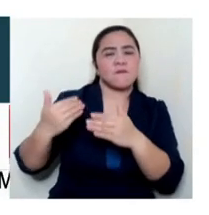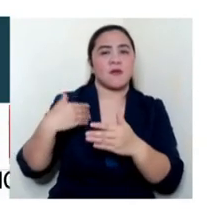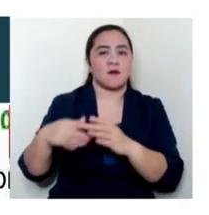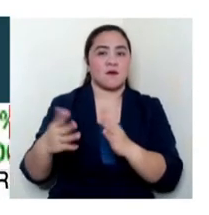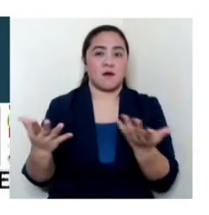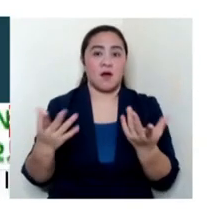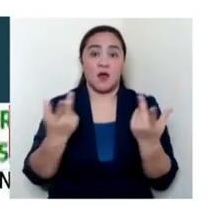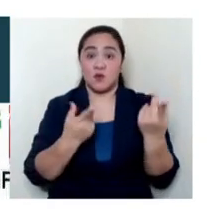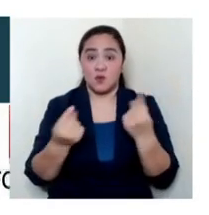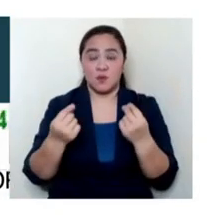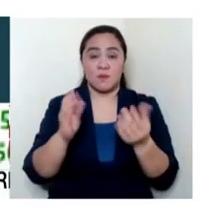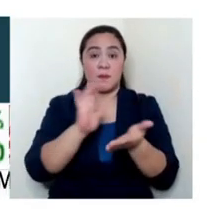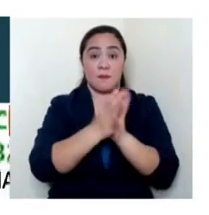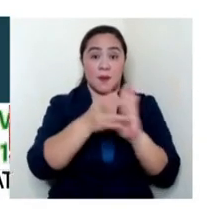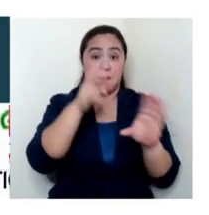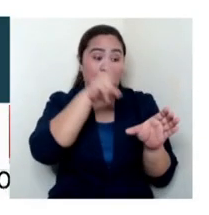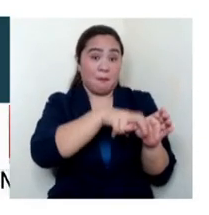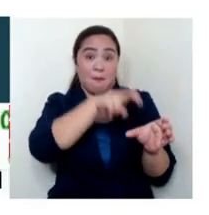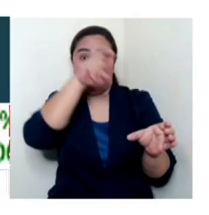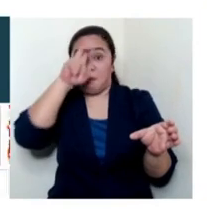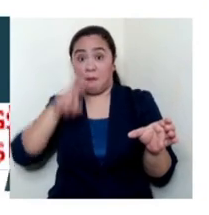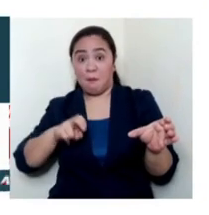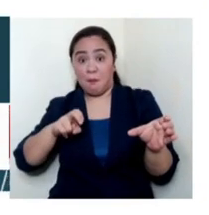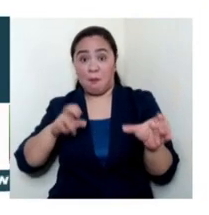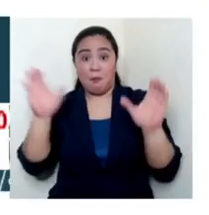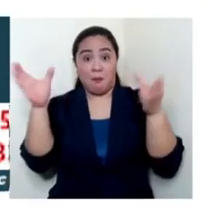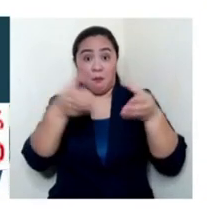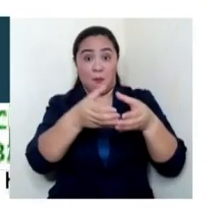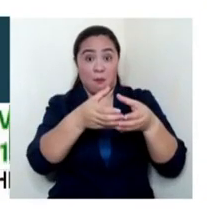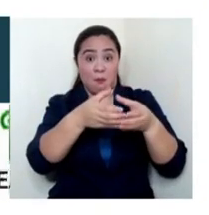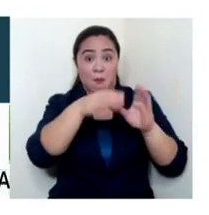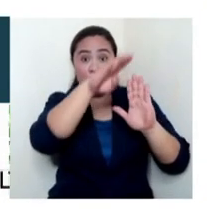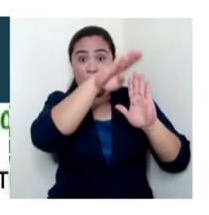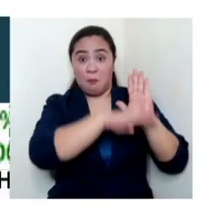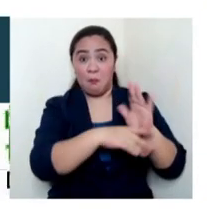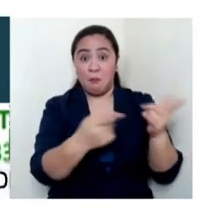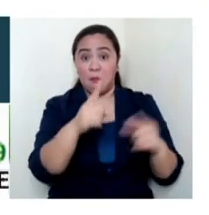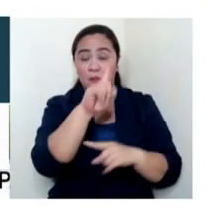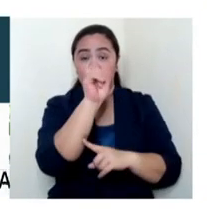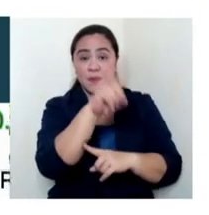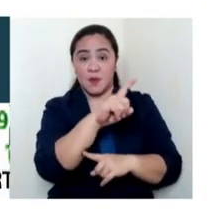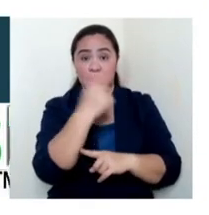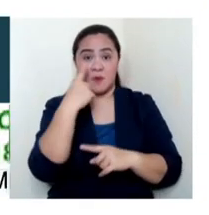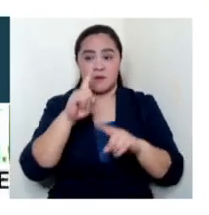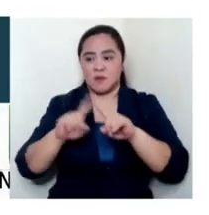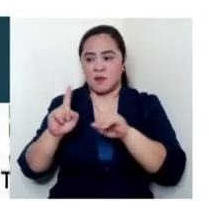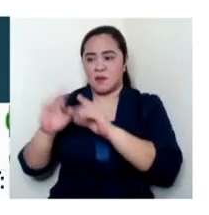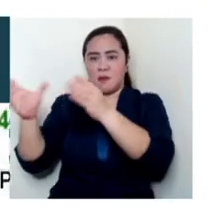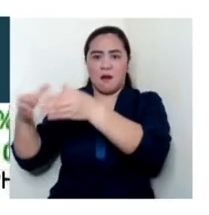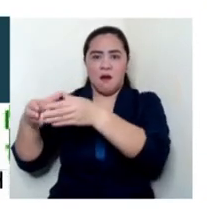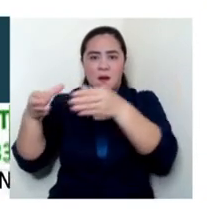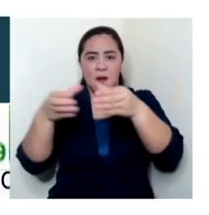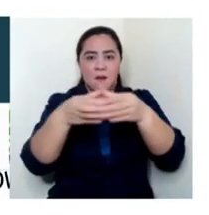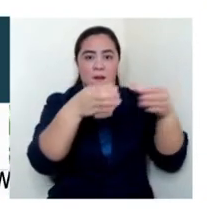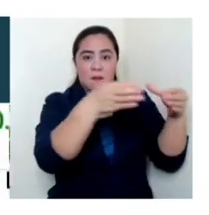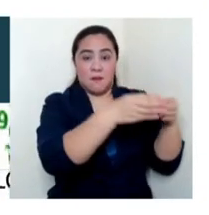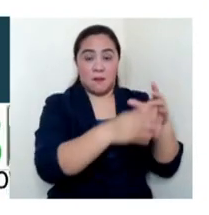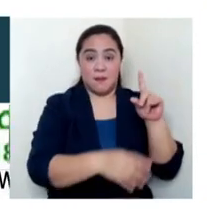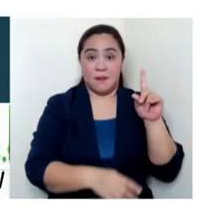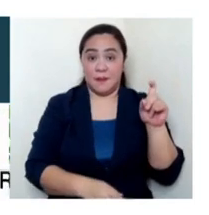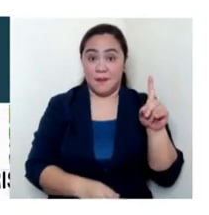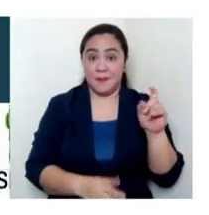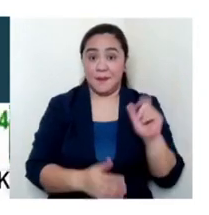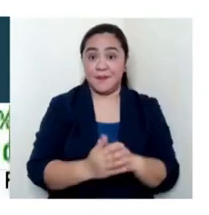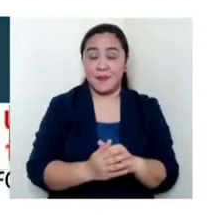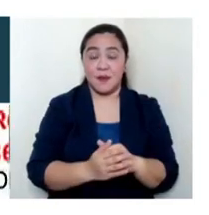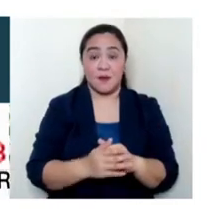will drop out of their slates, given that you appear in several slates? Or this is it, that whether or not you